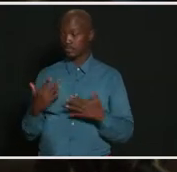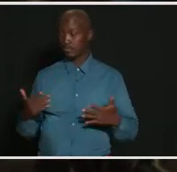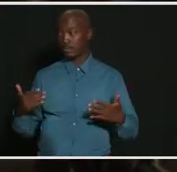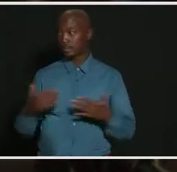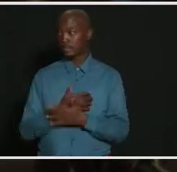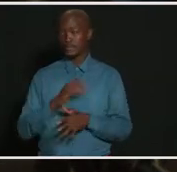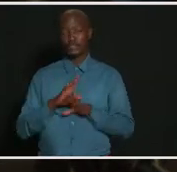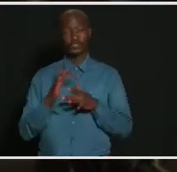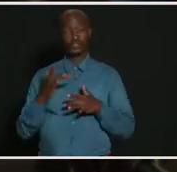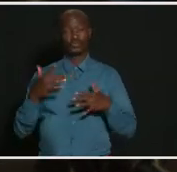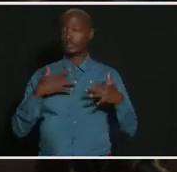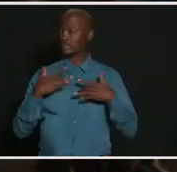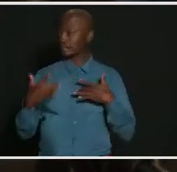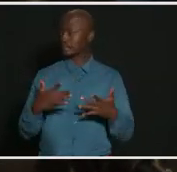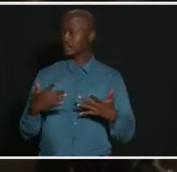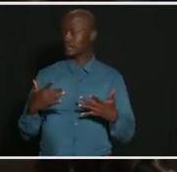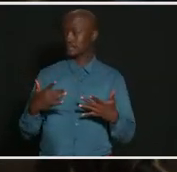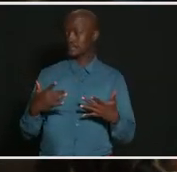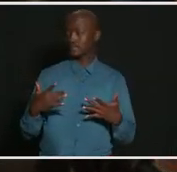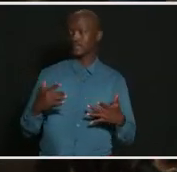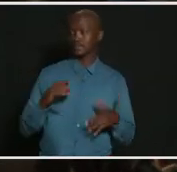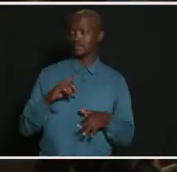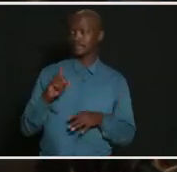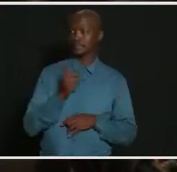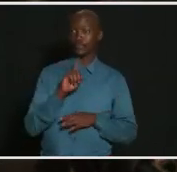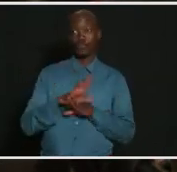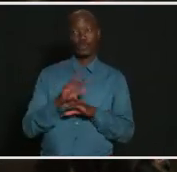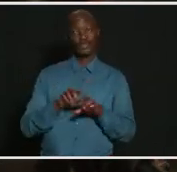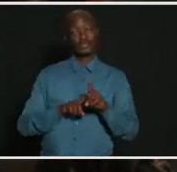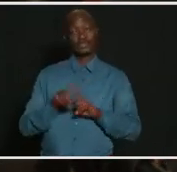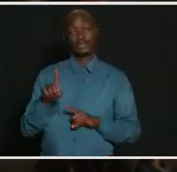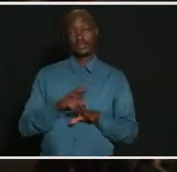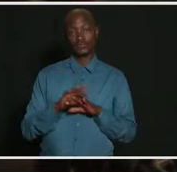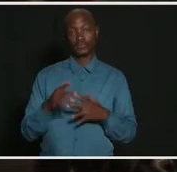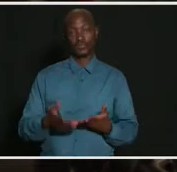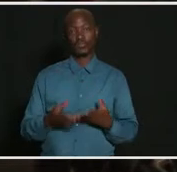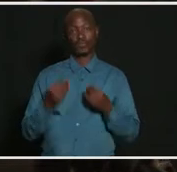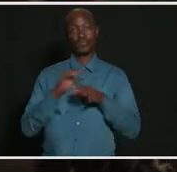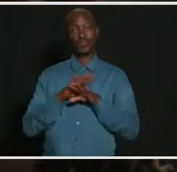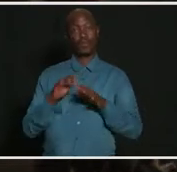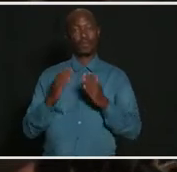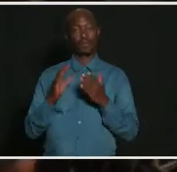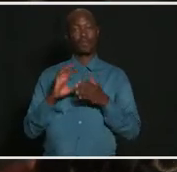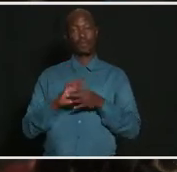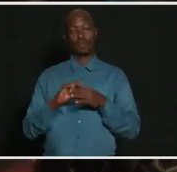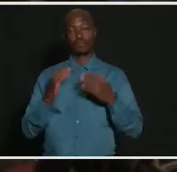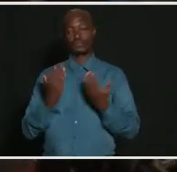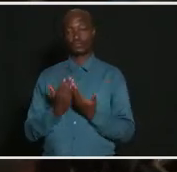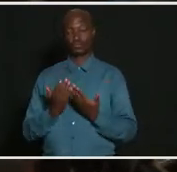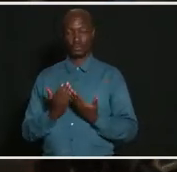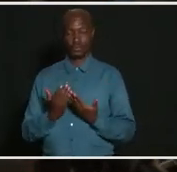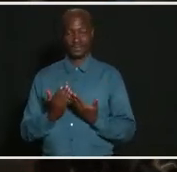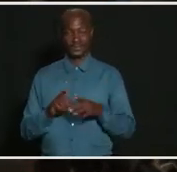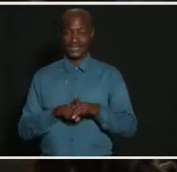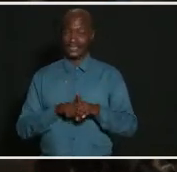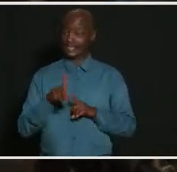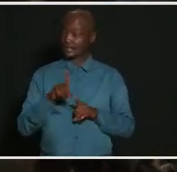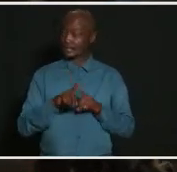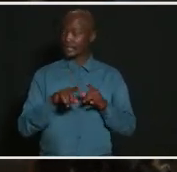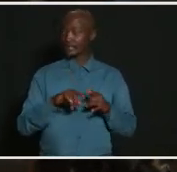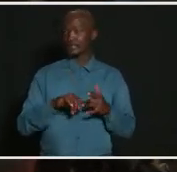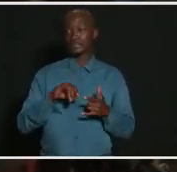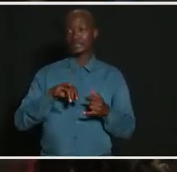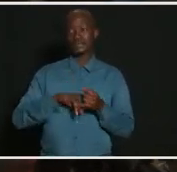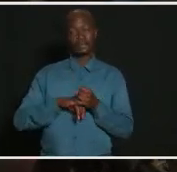homeschooling another item is what is successful outcome of homeschooling success is subjective and May mean